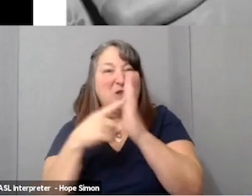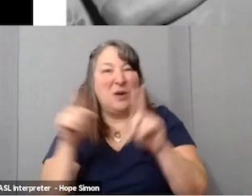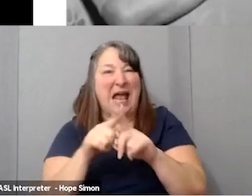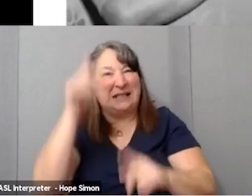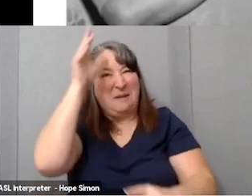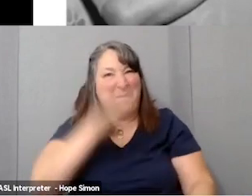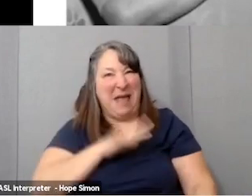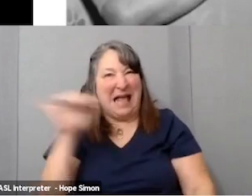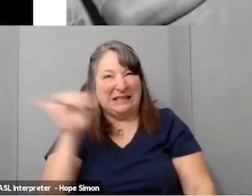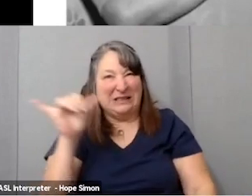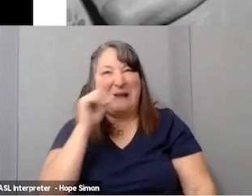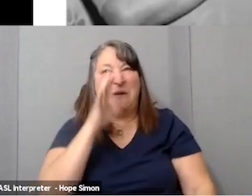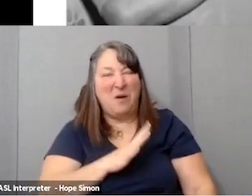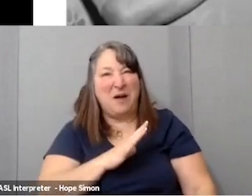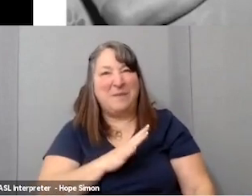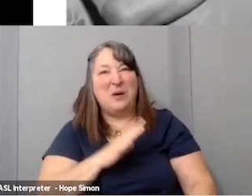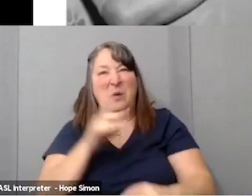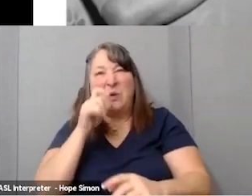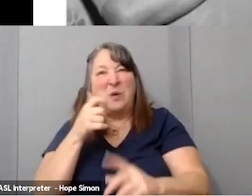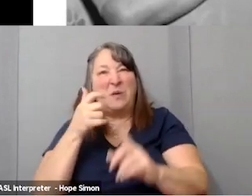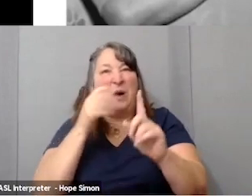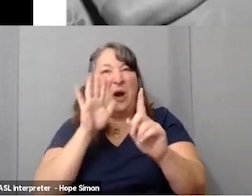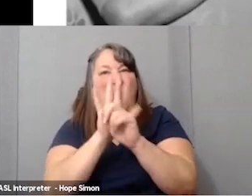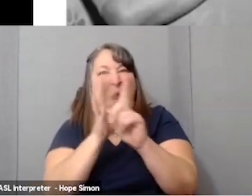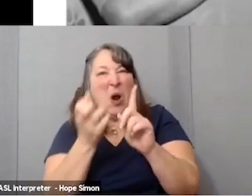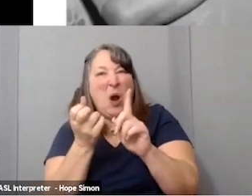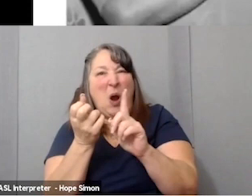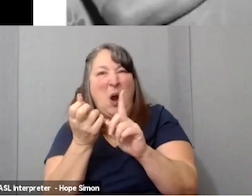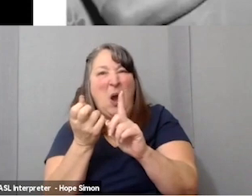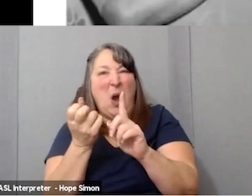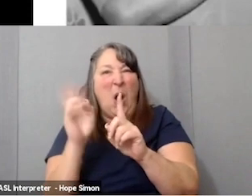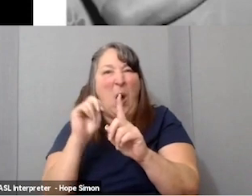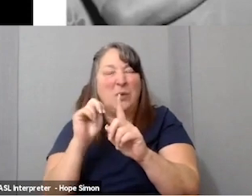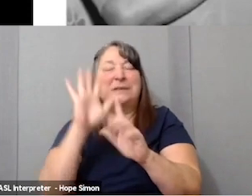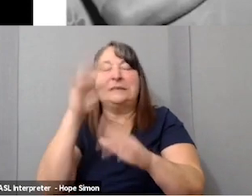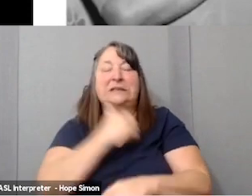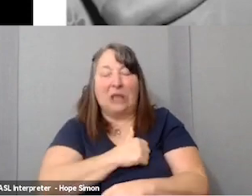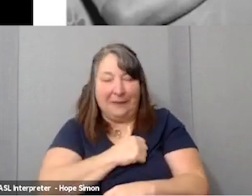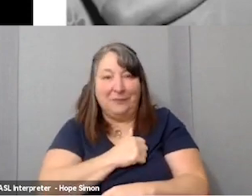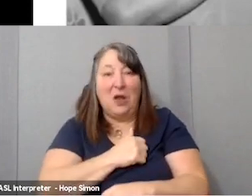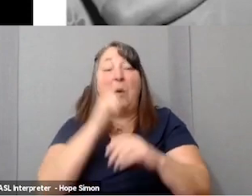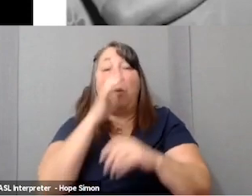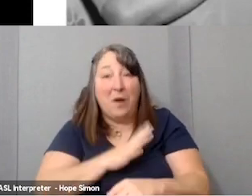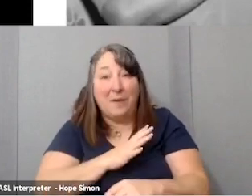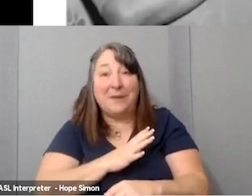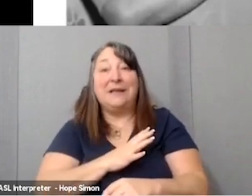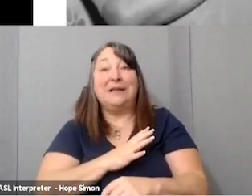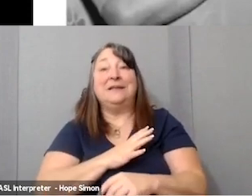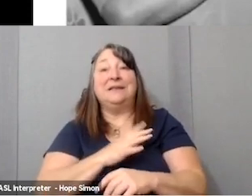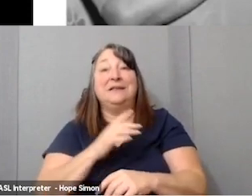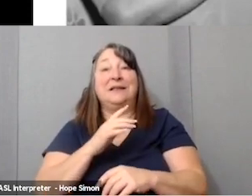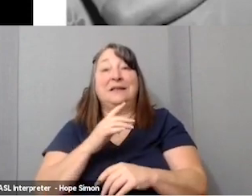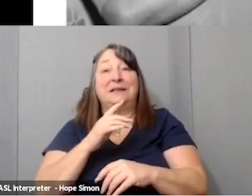who's really putting her own needs over, who puts the children that she takes care